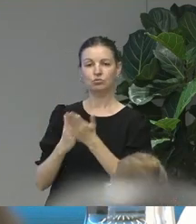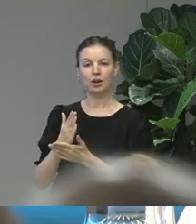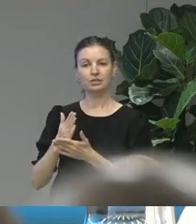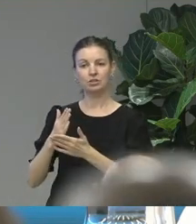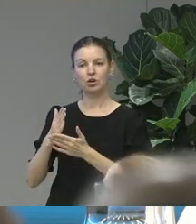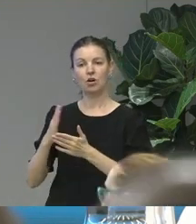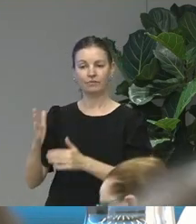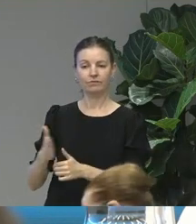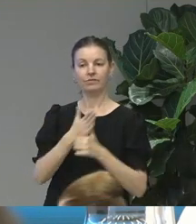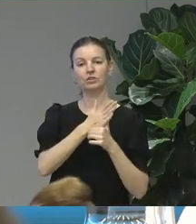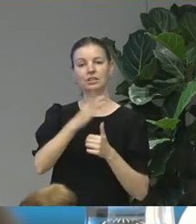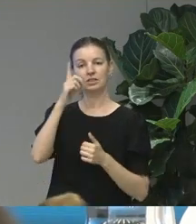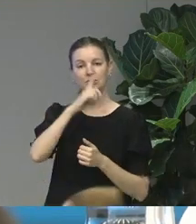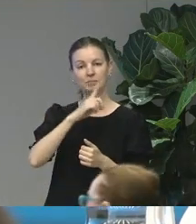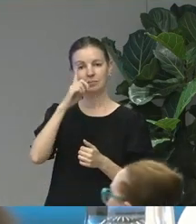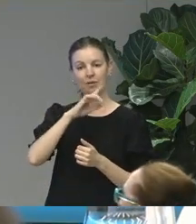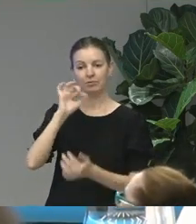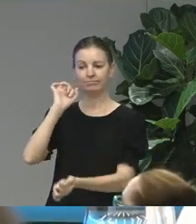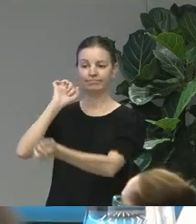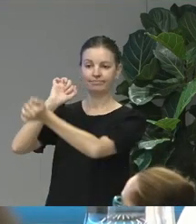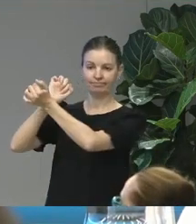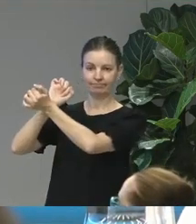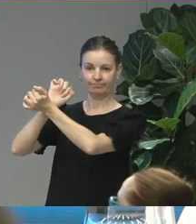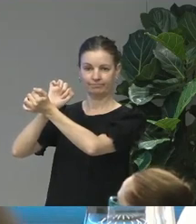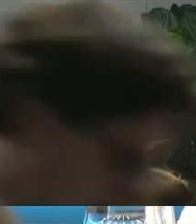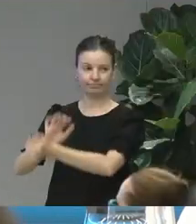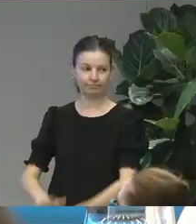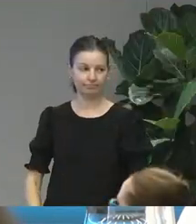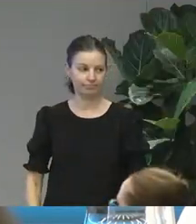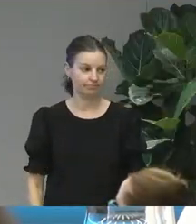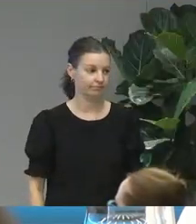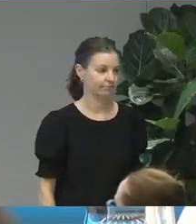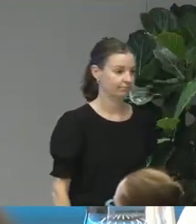people detained in prison. Enjoy.